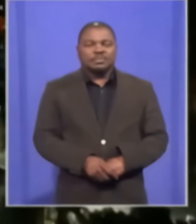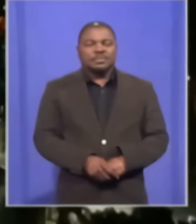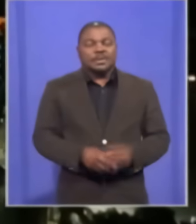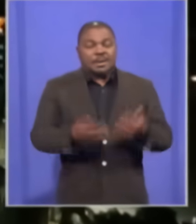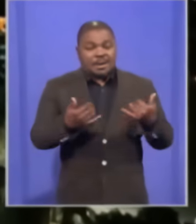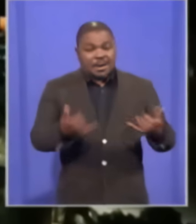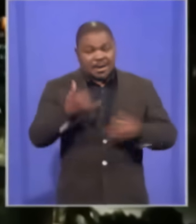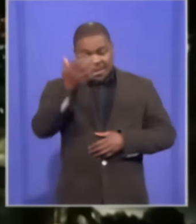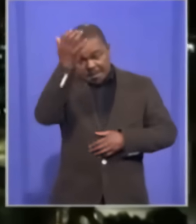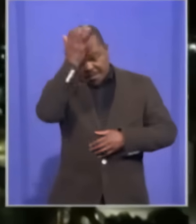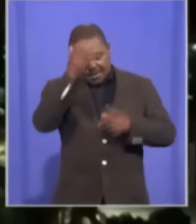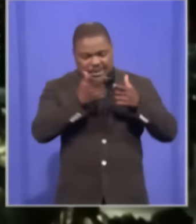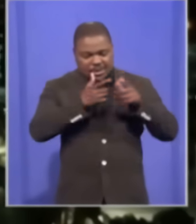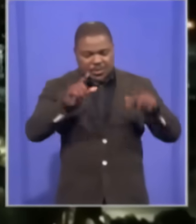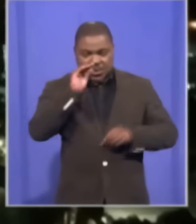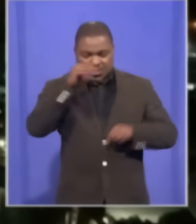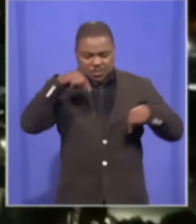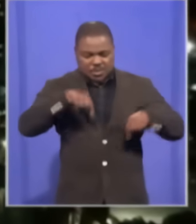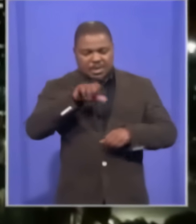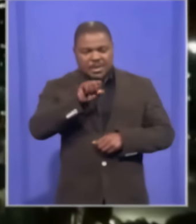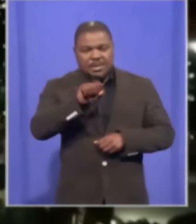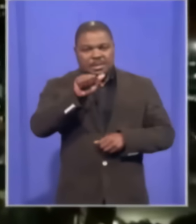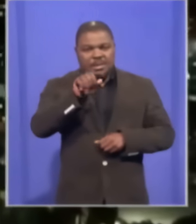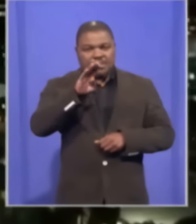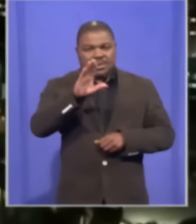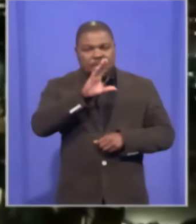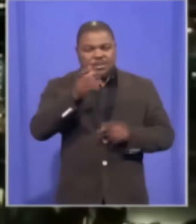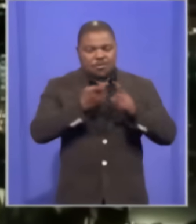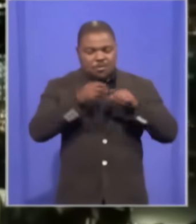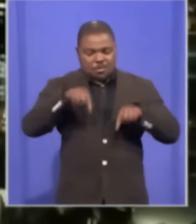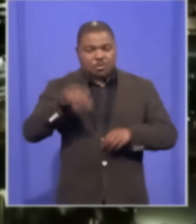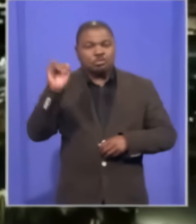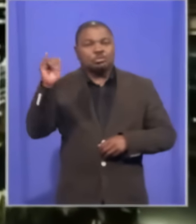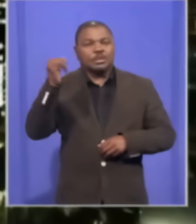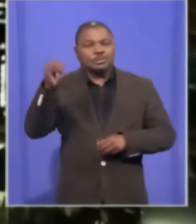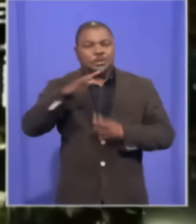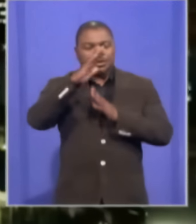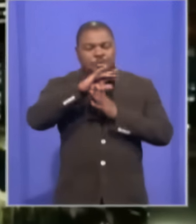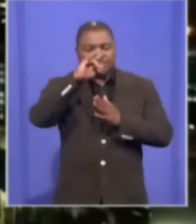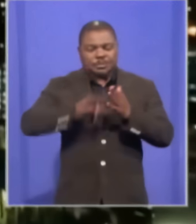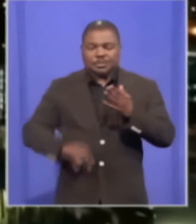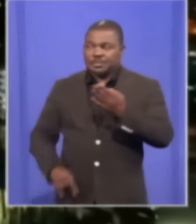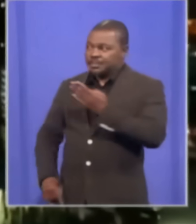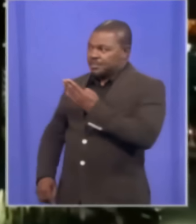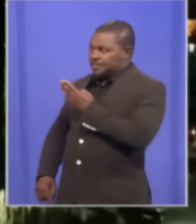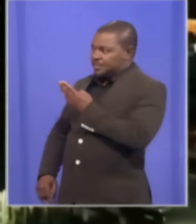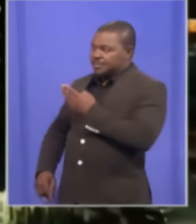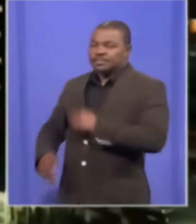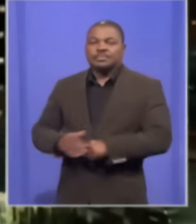Tšeke ditaba tša sepedi tša SABC 2 go tšwa ka Auckland Park, Johannesburg. Ditlhogo tša tšona ke tše.